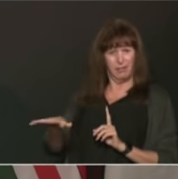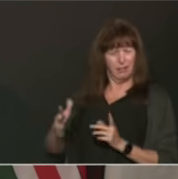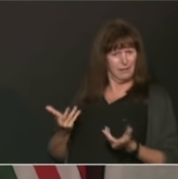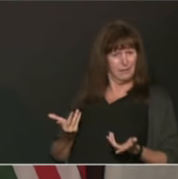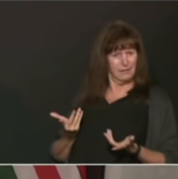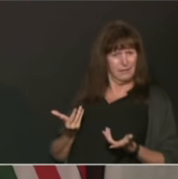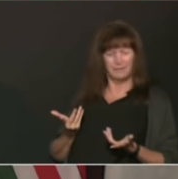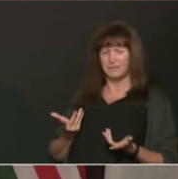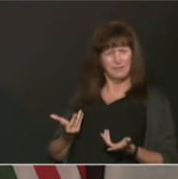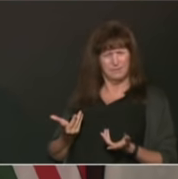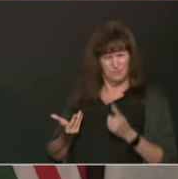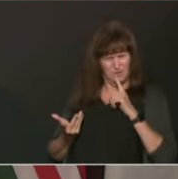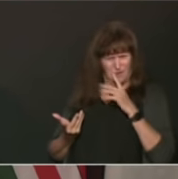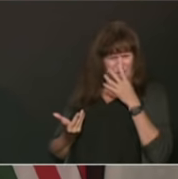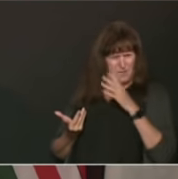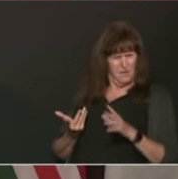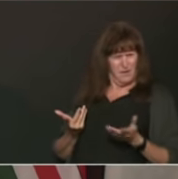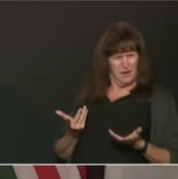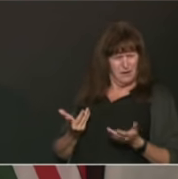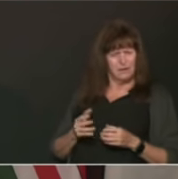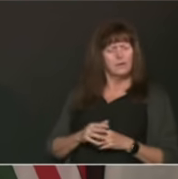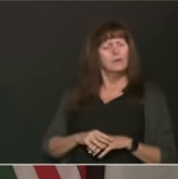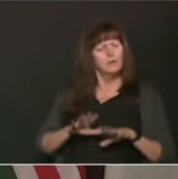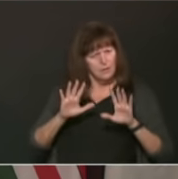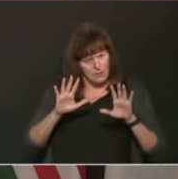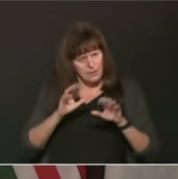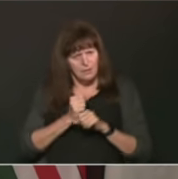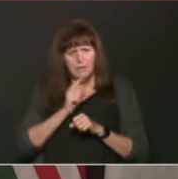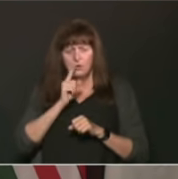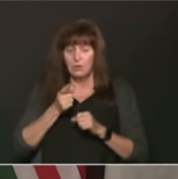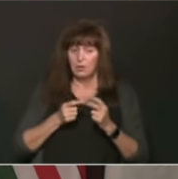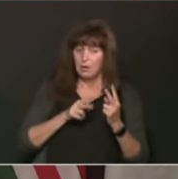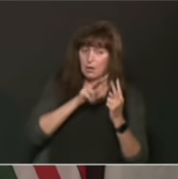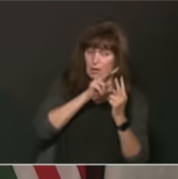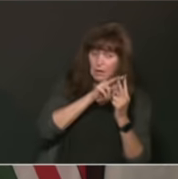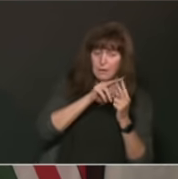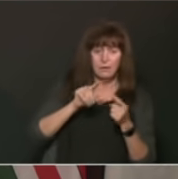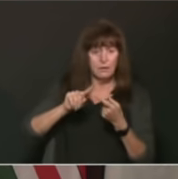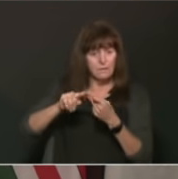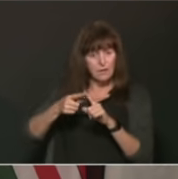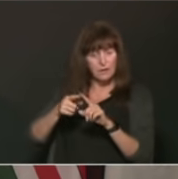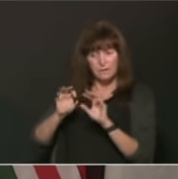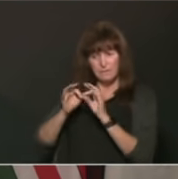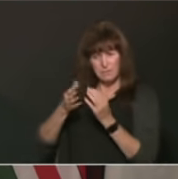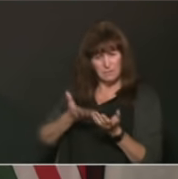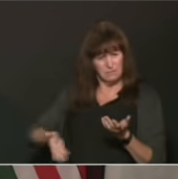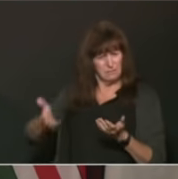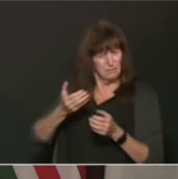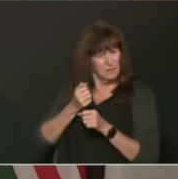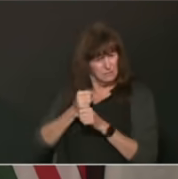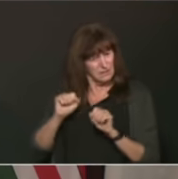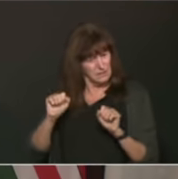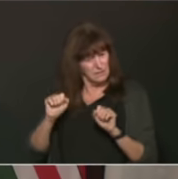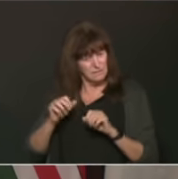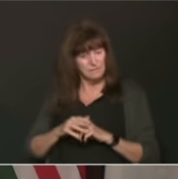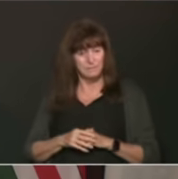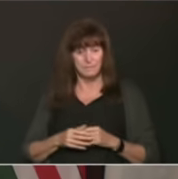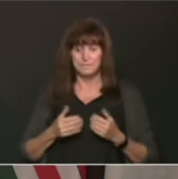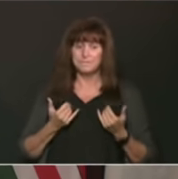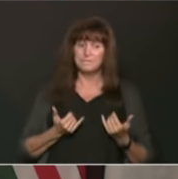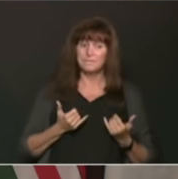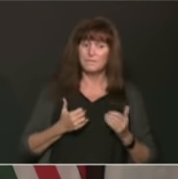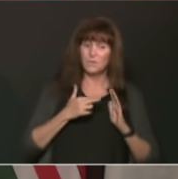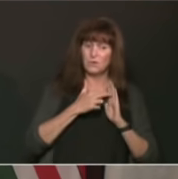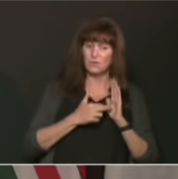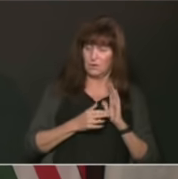health and safety of the happy couple and their friends and families. Also note that while the current regulation states